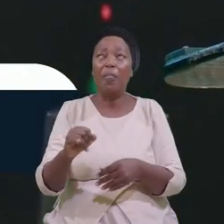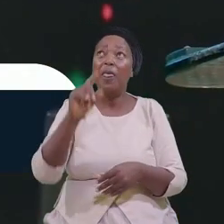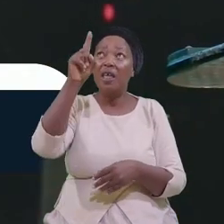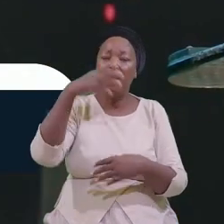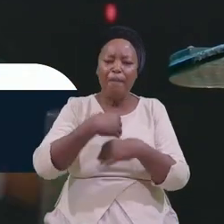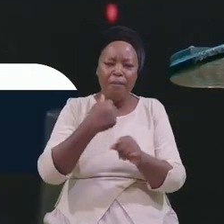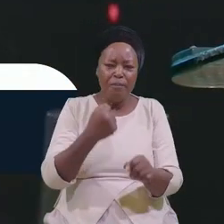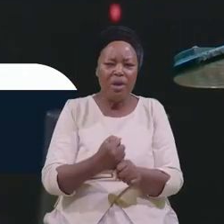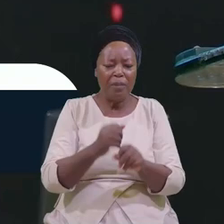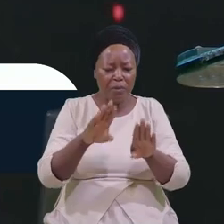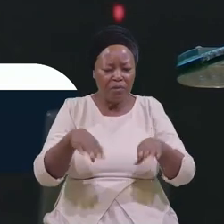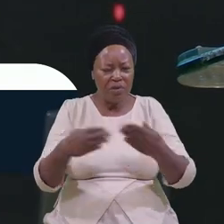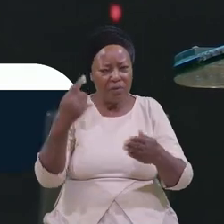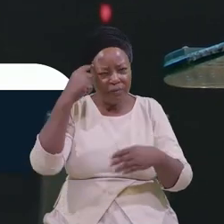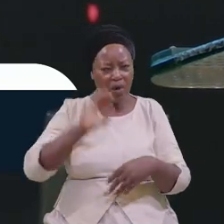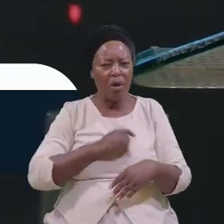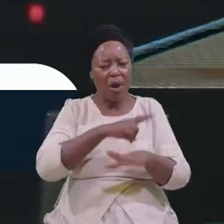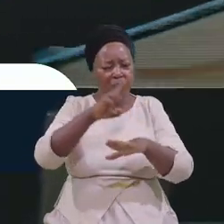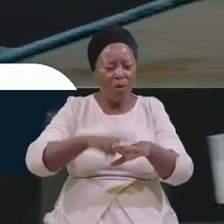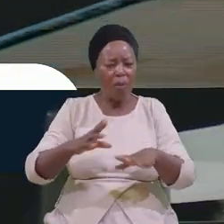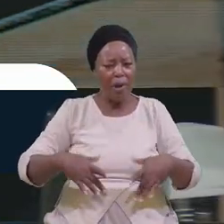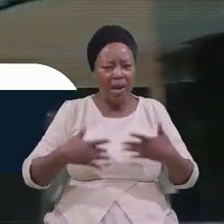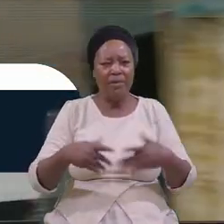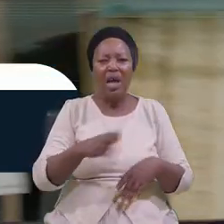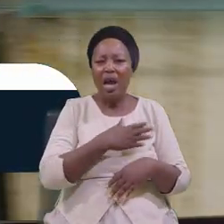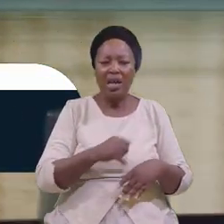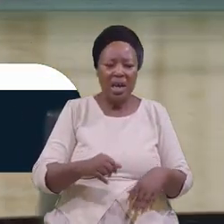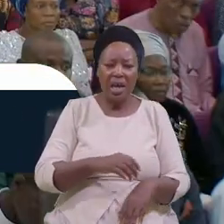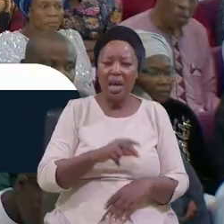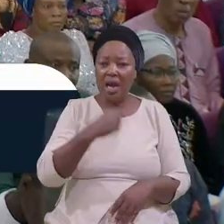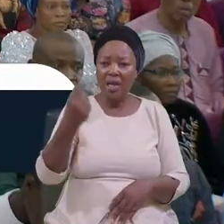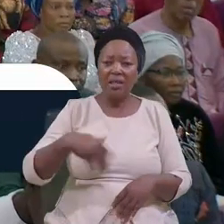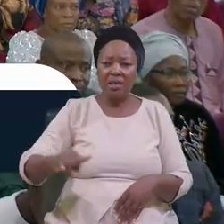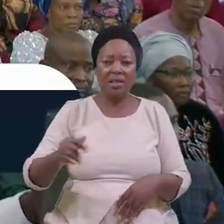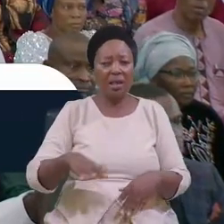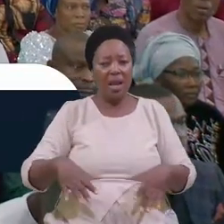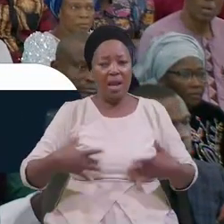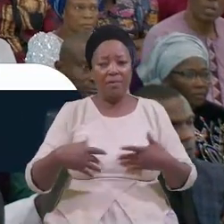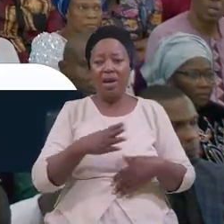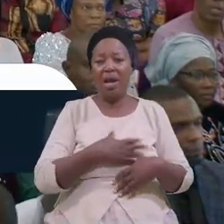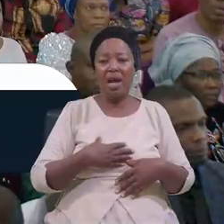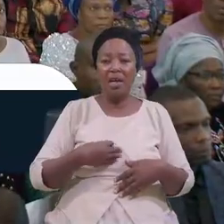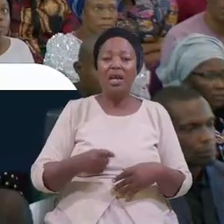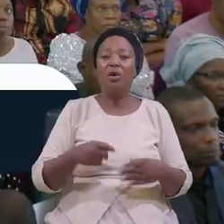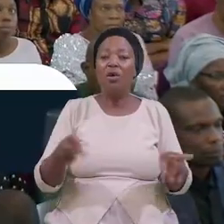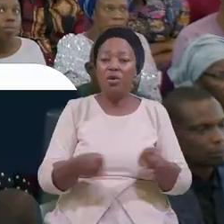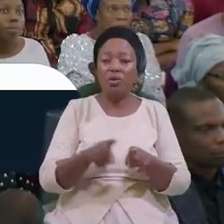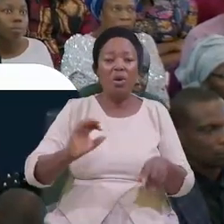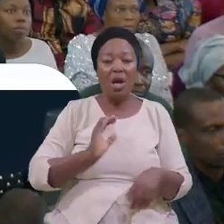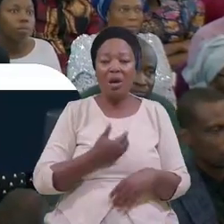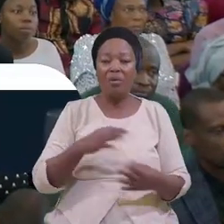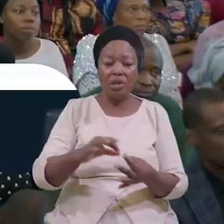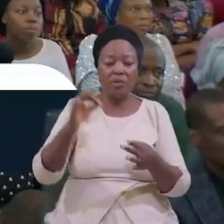natural life, earthly life, eternal life, heavenly life, as well as a